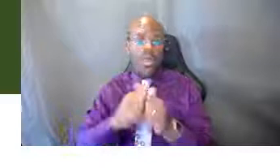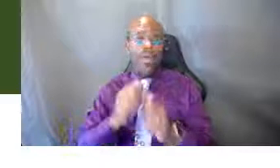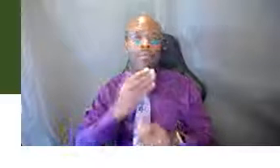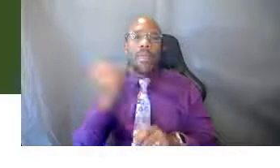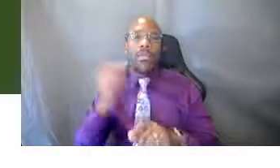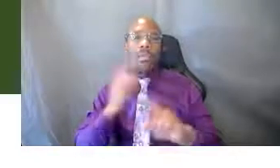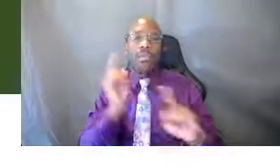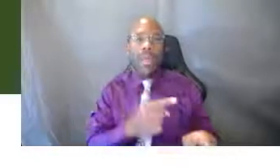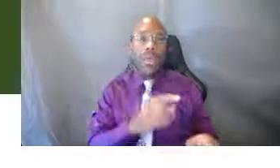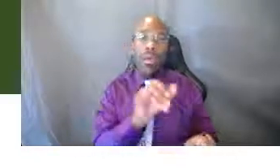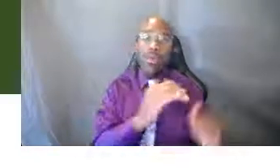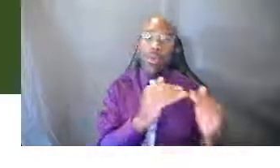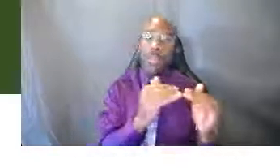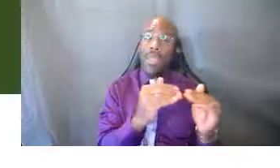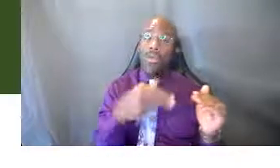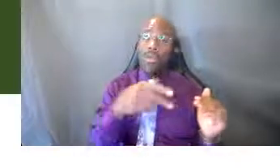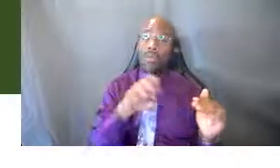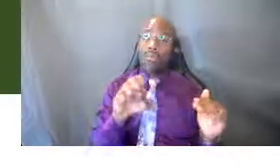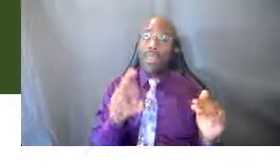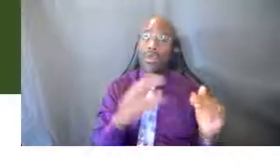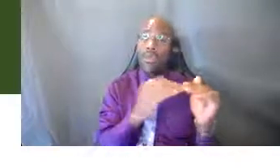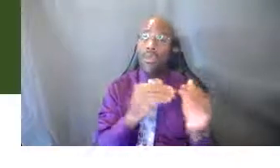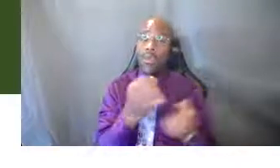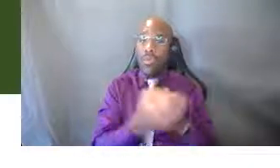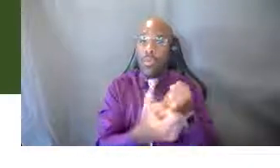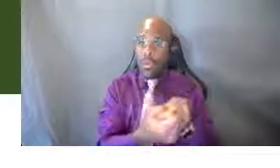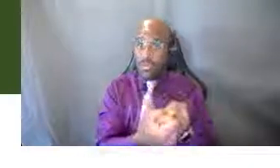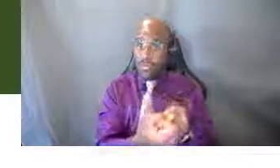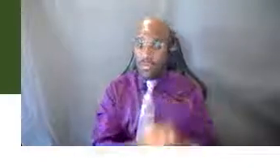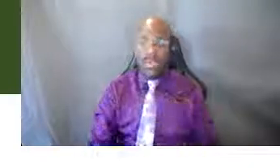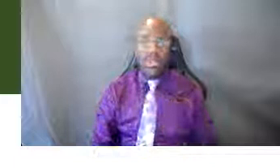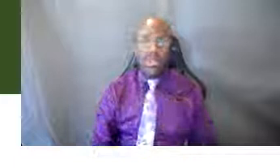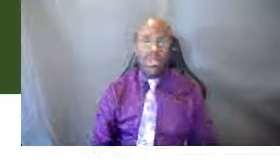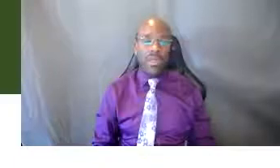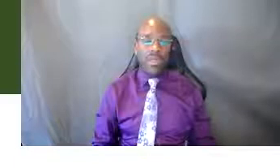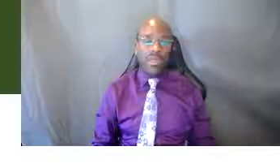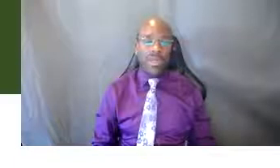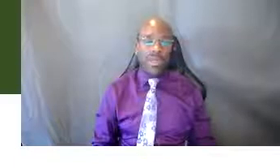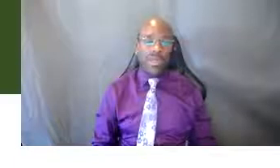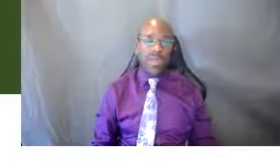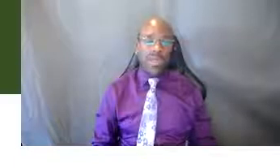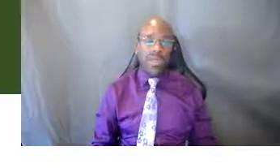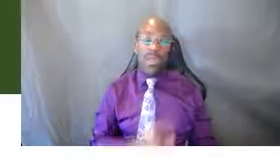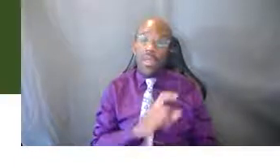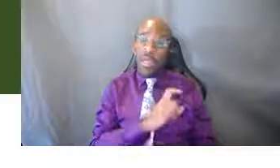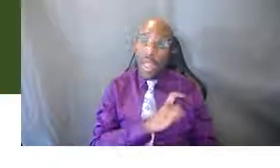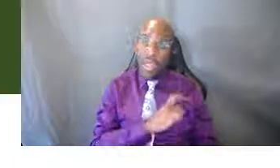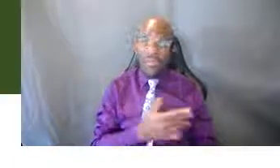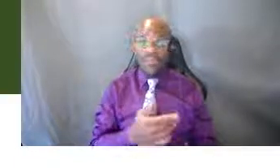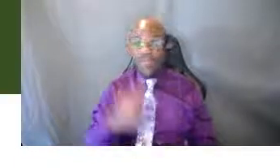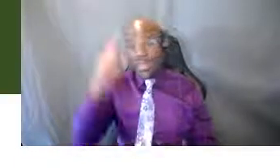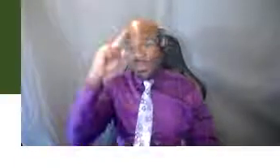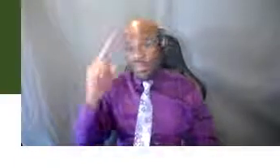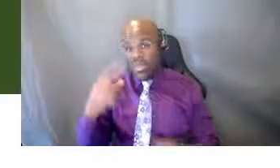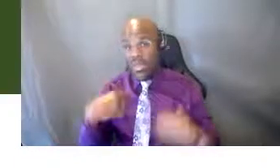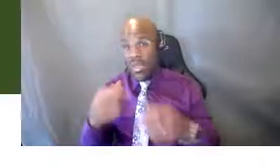and, again, adequate implementation of their training. You can receive all of the training, but if you're not using it, there's